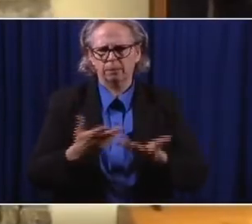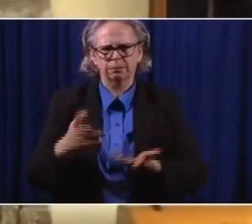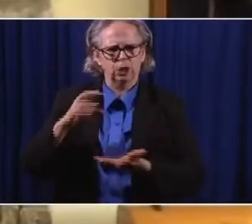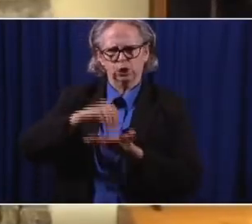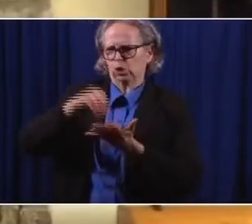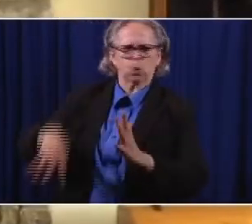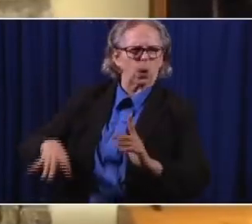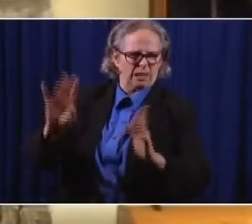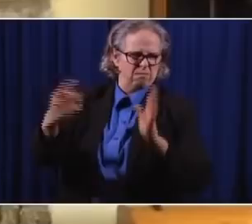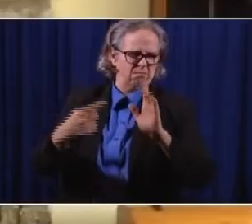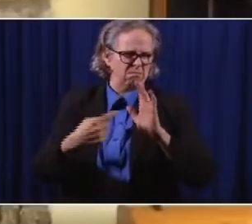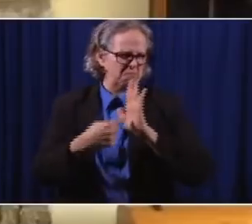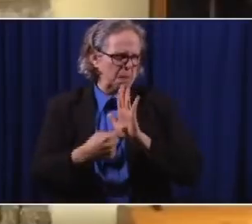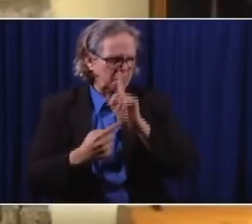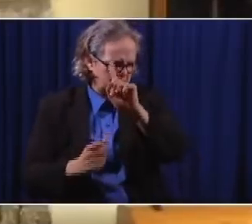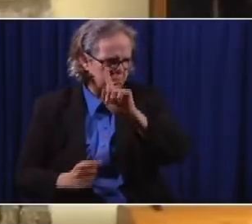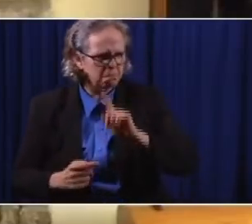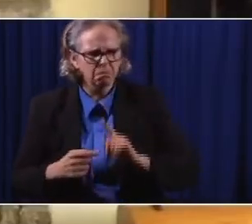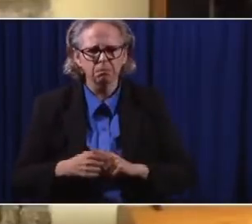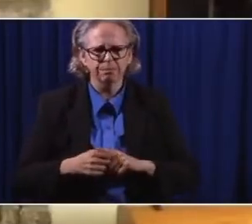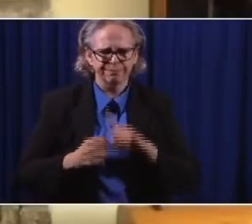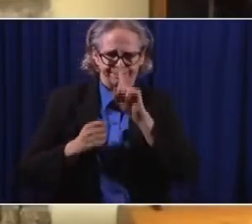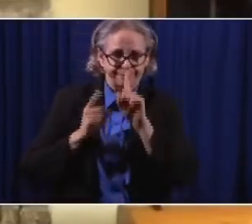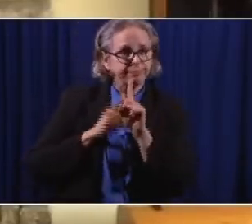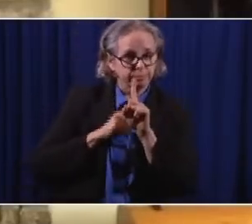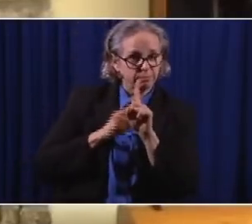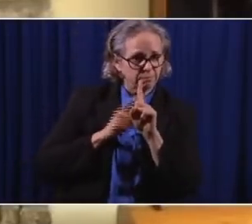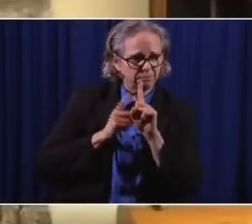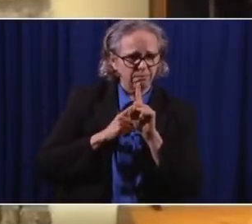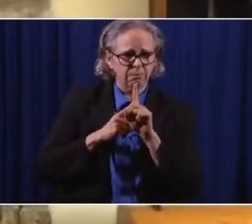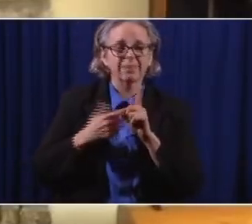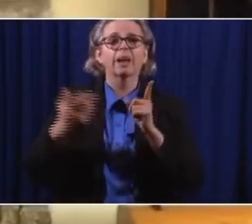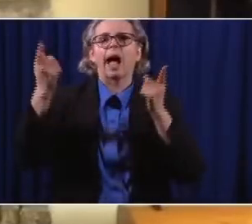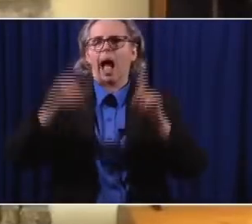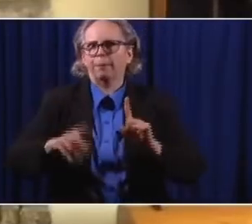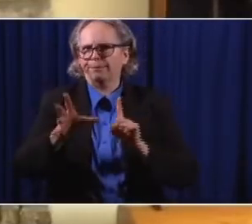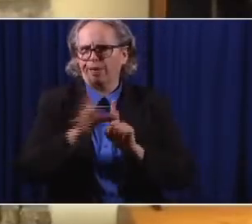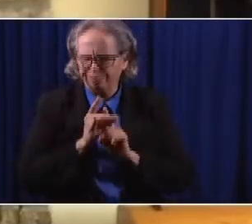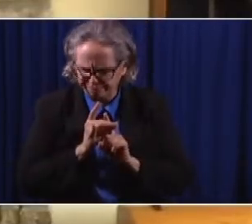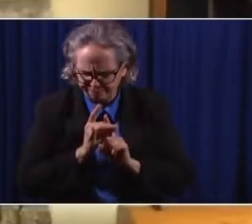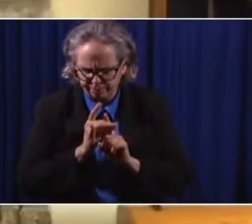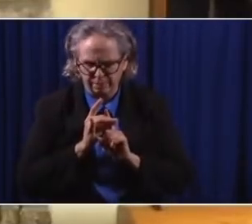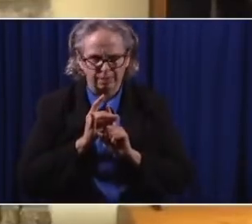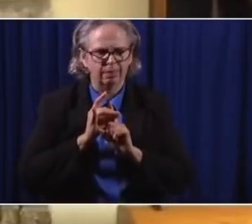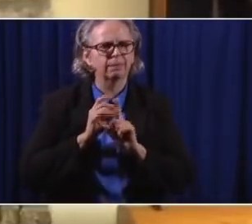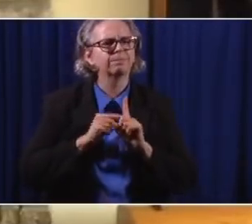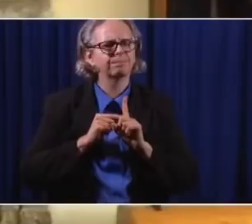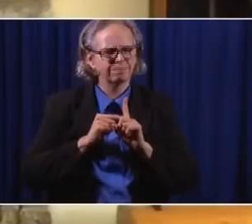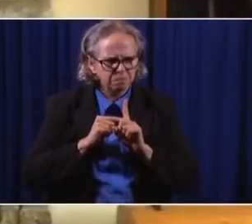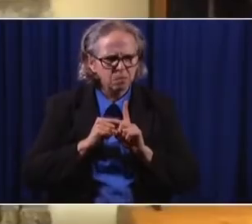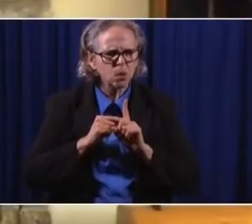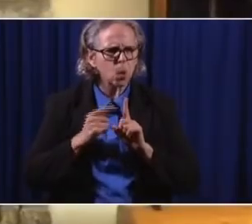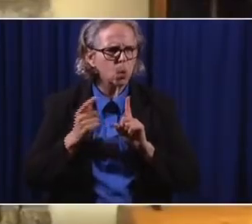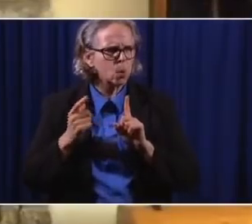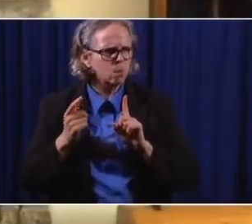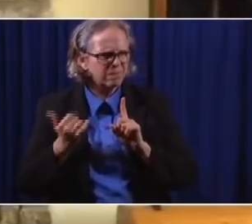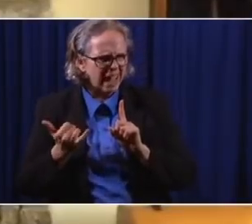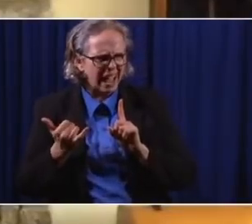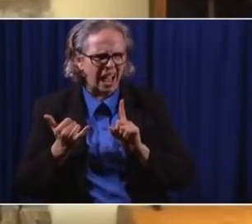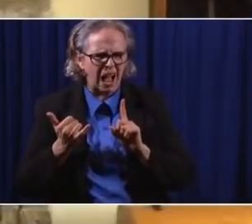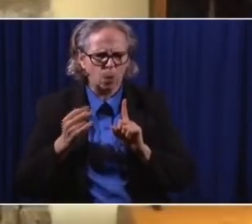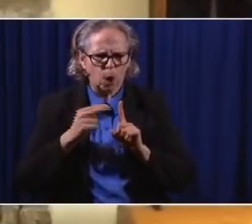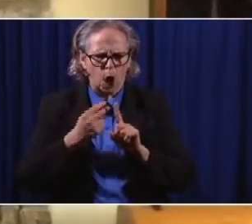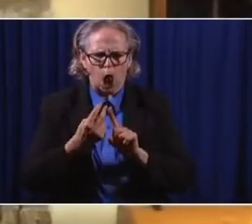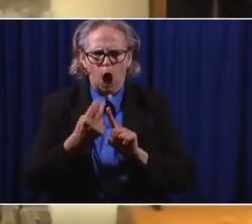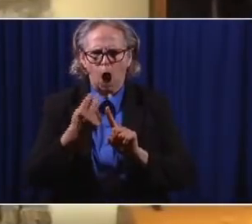and it's found out later she has COVID, and they look back and say, well, she